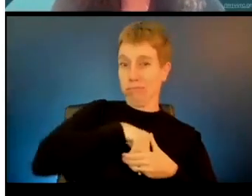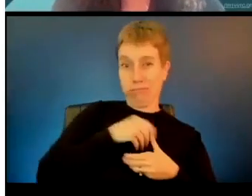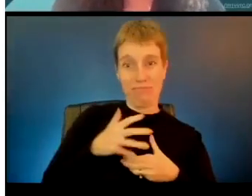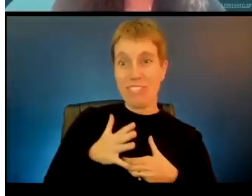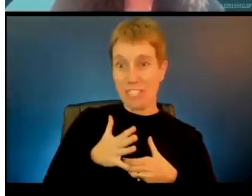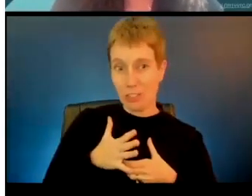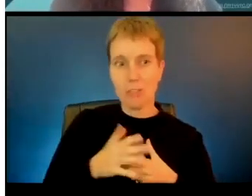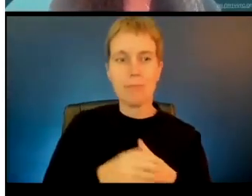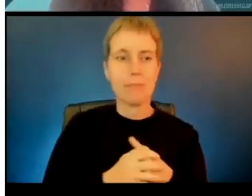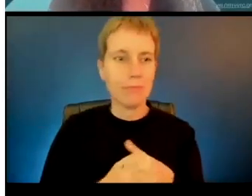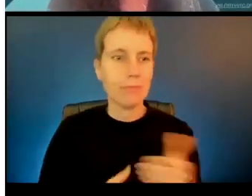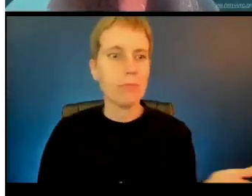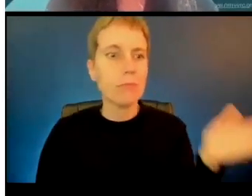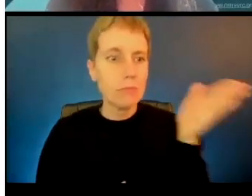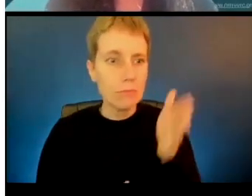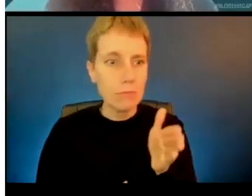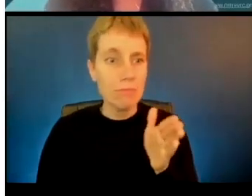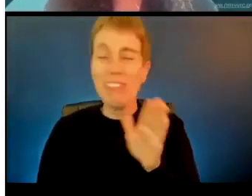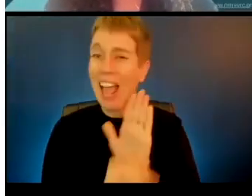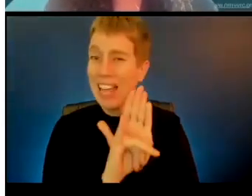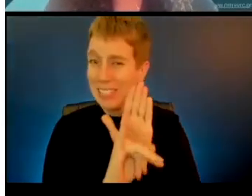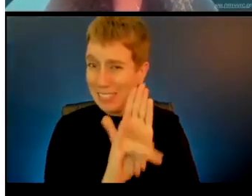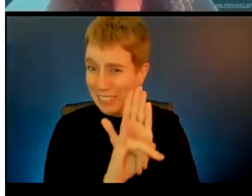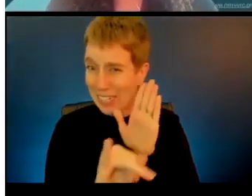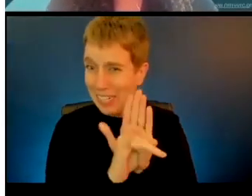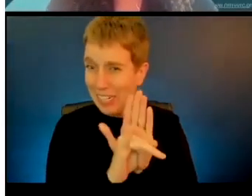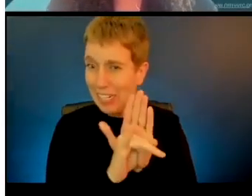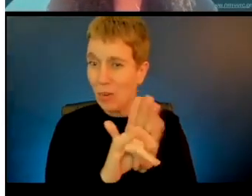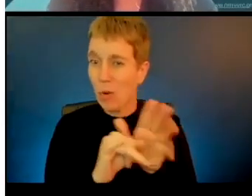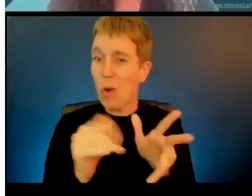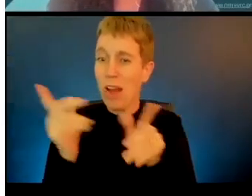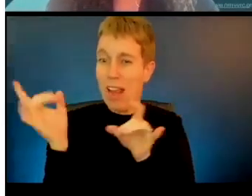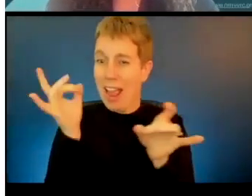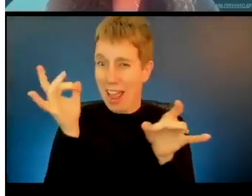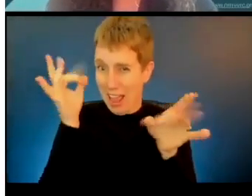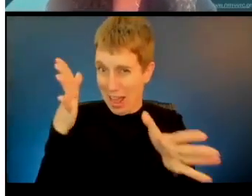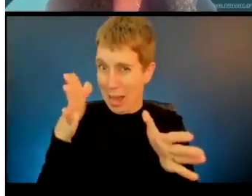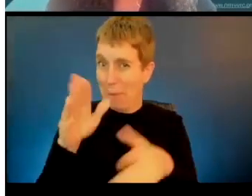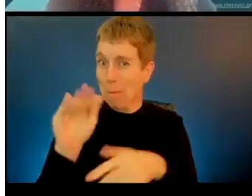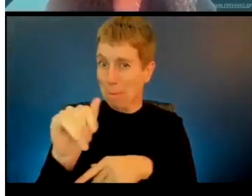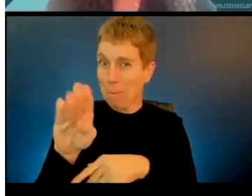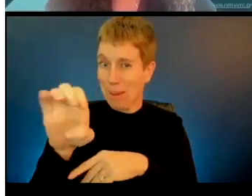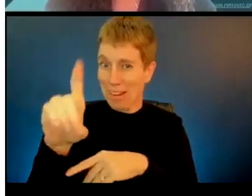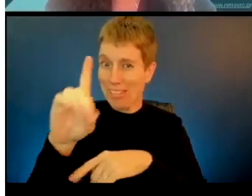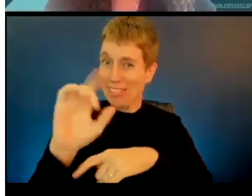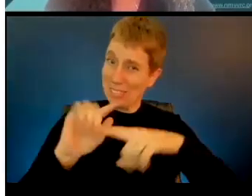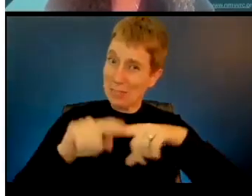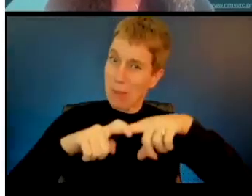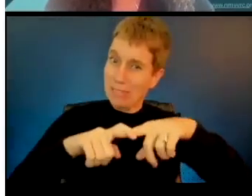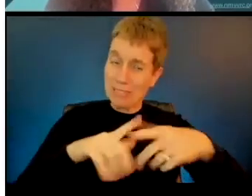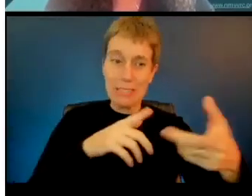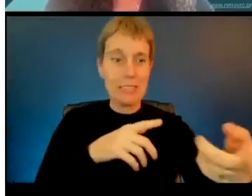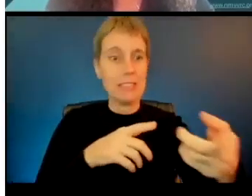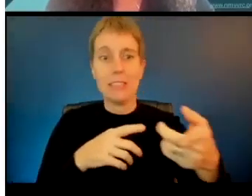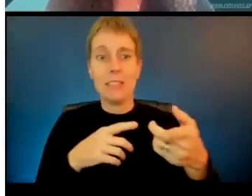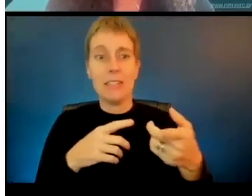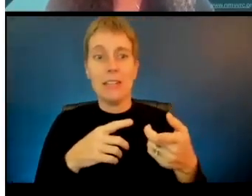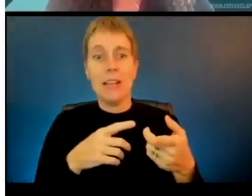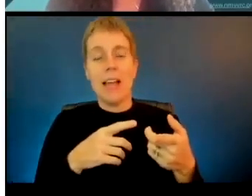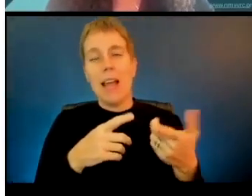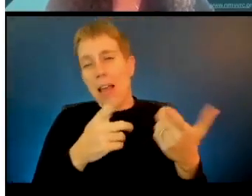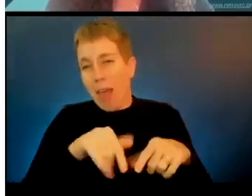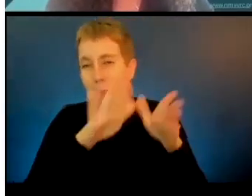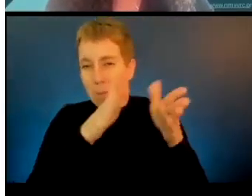and prejudice against that person's perceived group membership. That can include race,